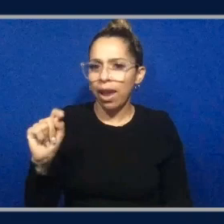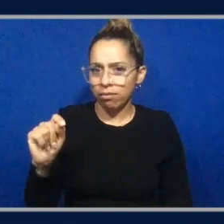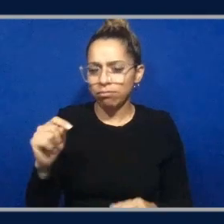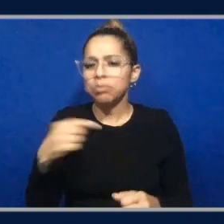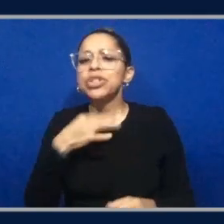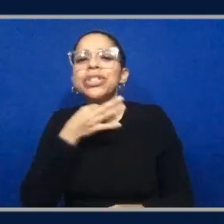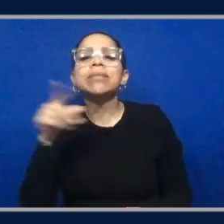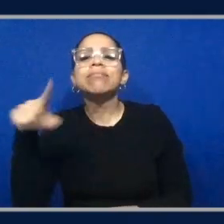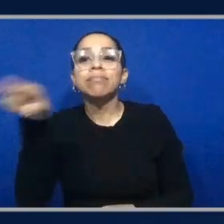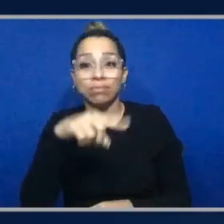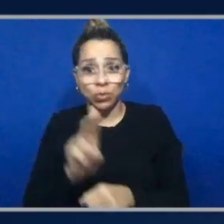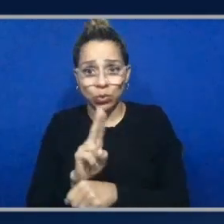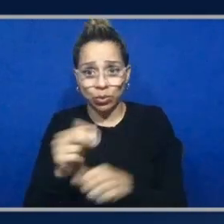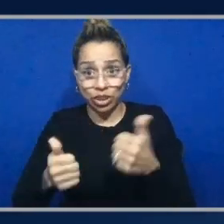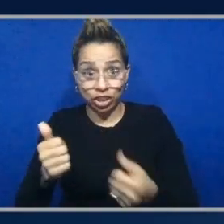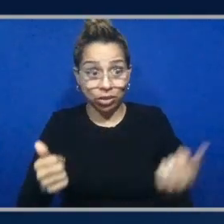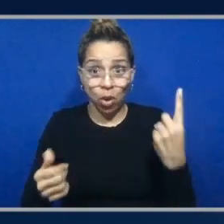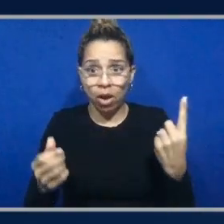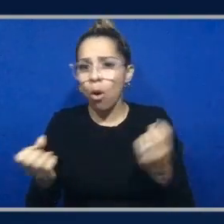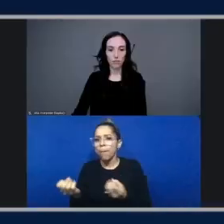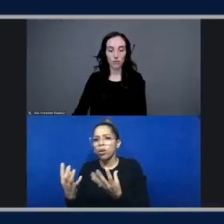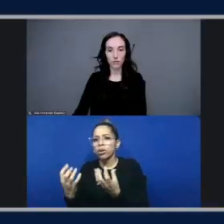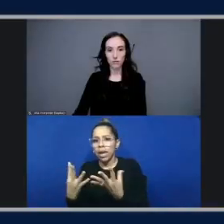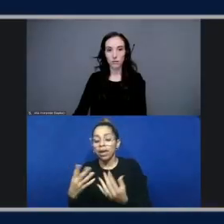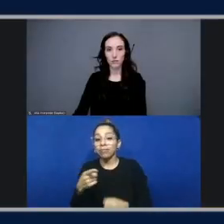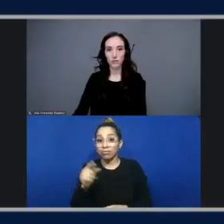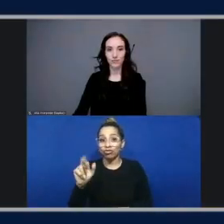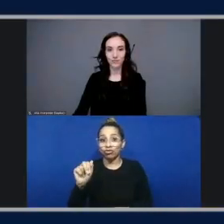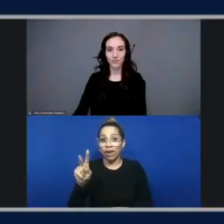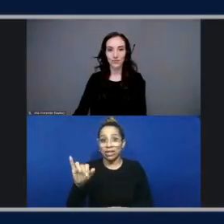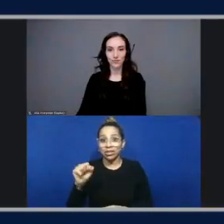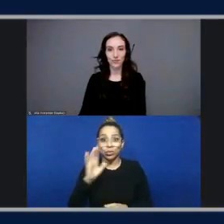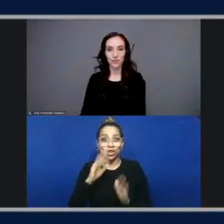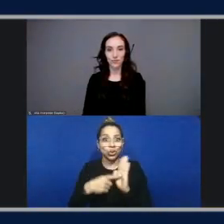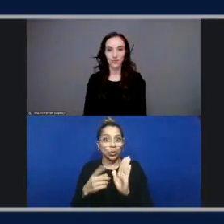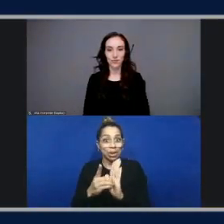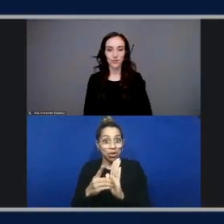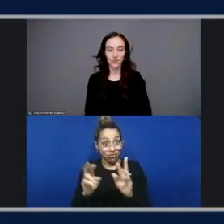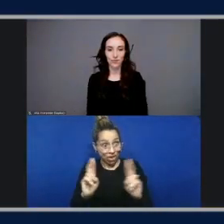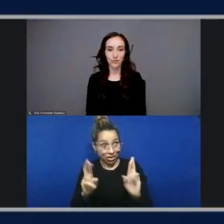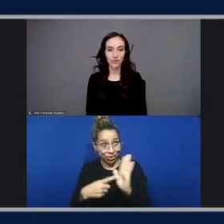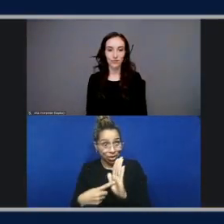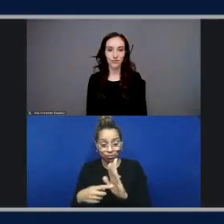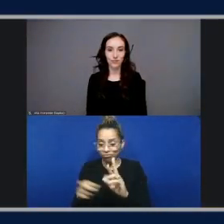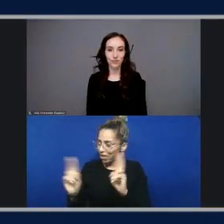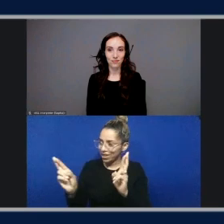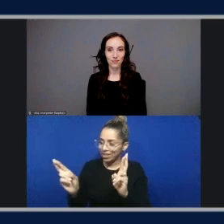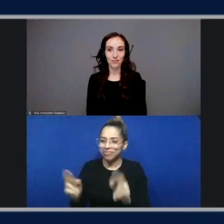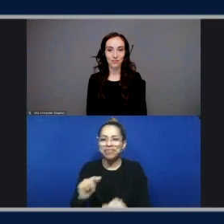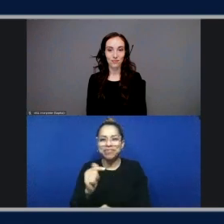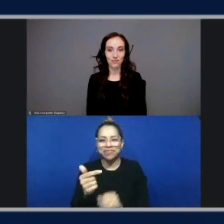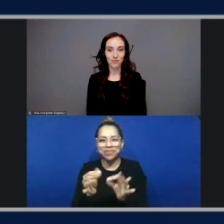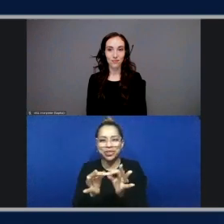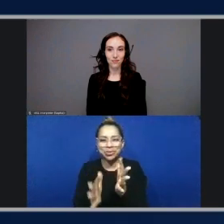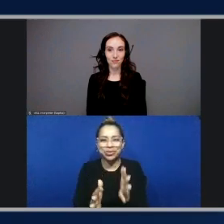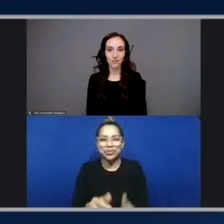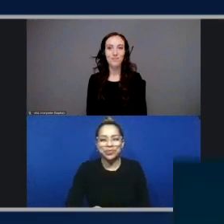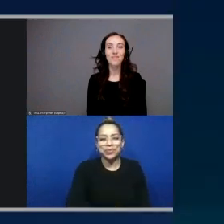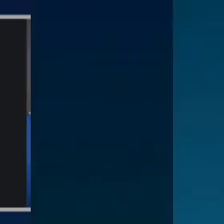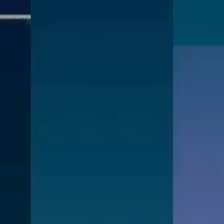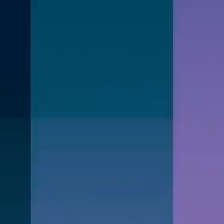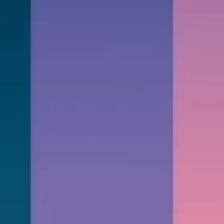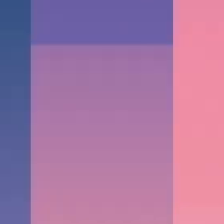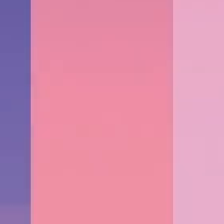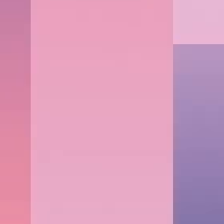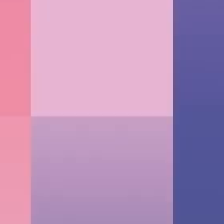because Travis is about to show us something pretty interesting in this demo, if you're ready to jump into it. I'm always ready. All right, let's do it. So what you see in front of you now is our Tailwinds interface,